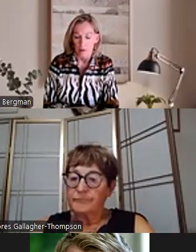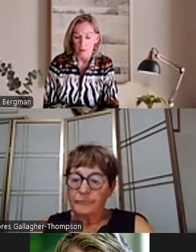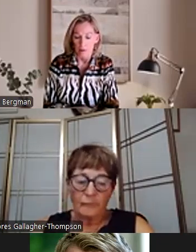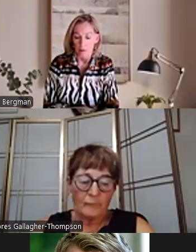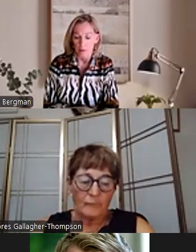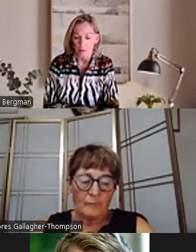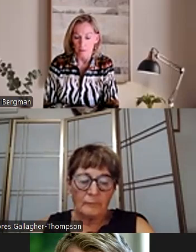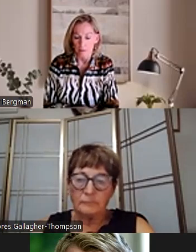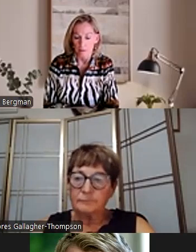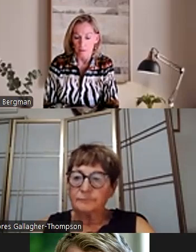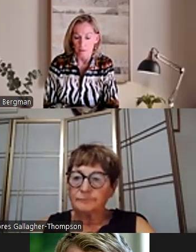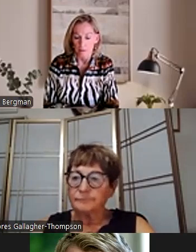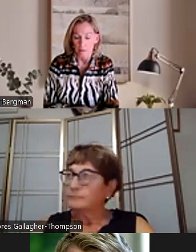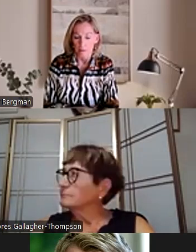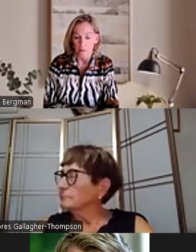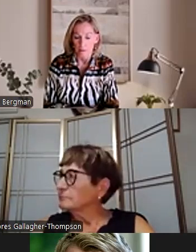Anyone else?